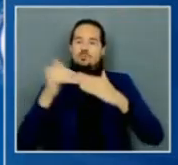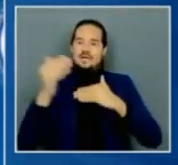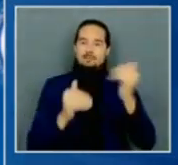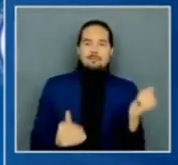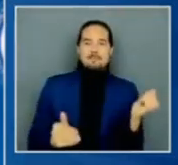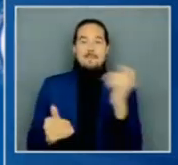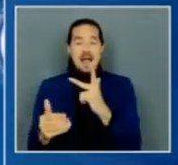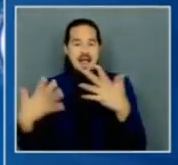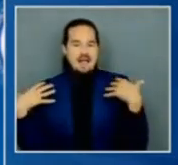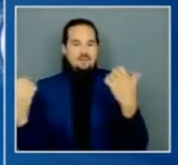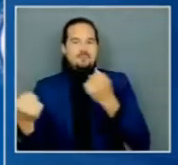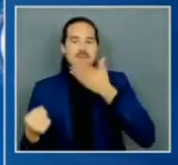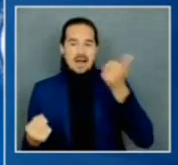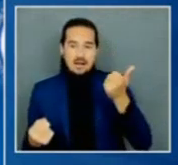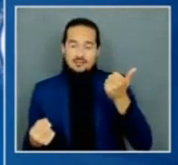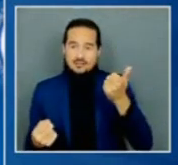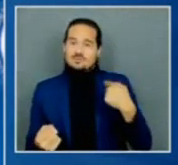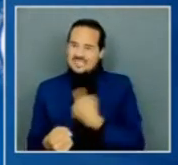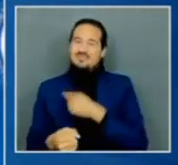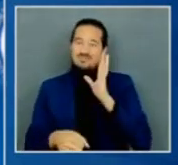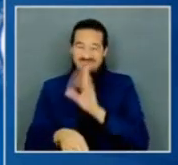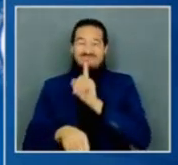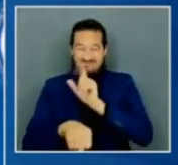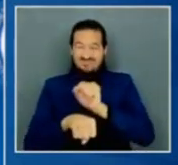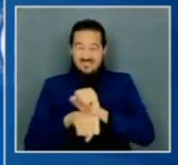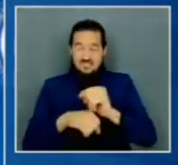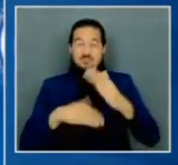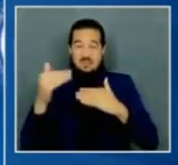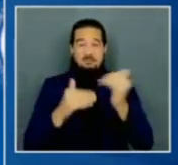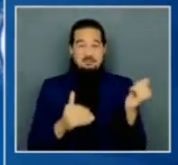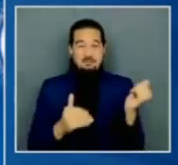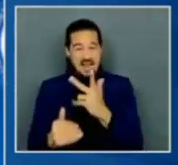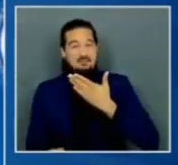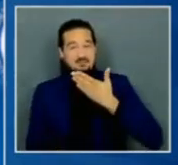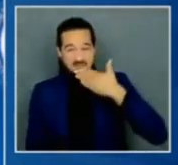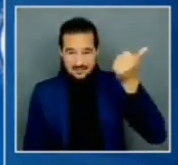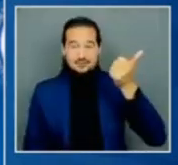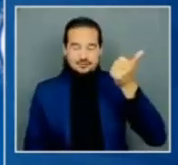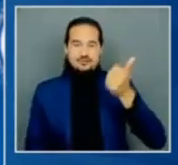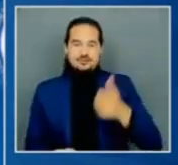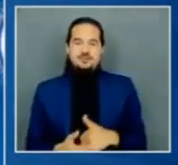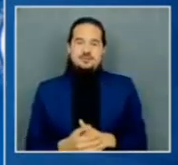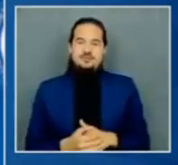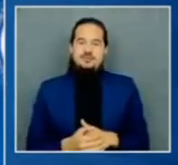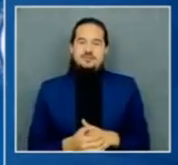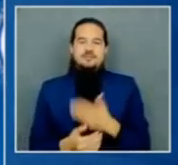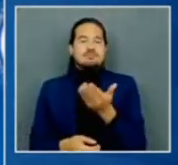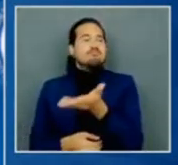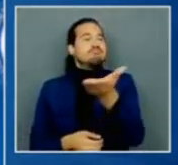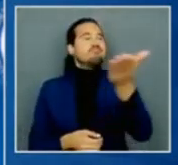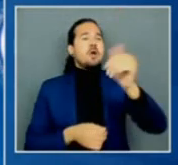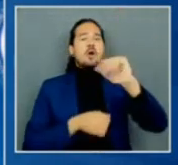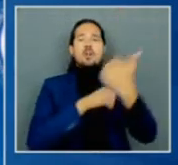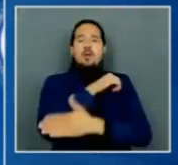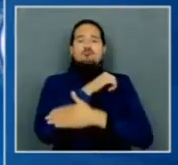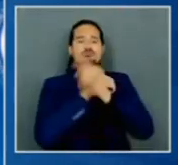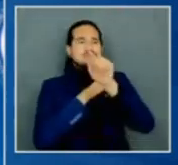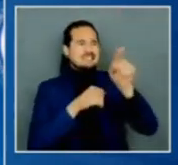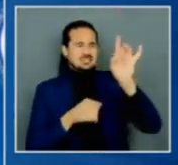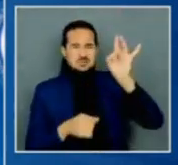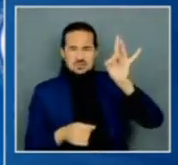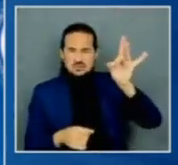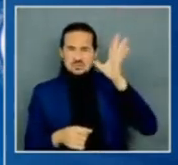in building back better, literally, is to build. Americans shouldn't settle for less than our peers in the developed